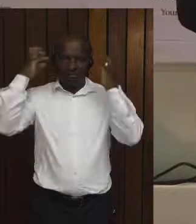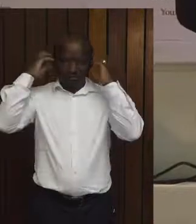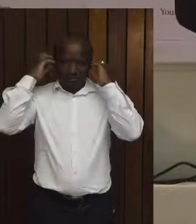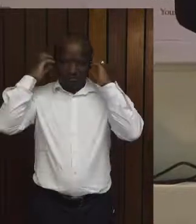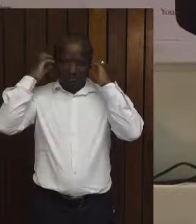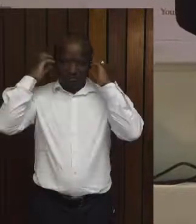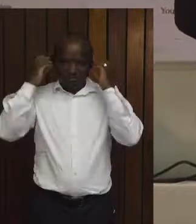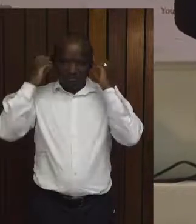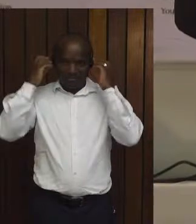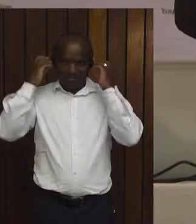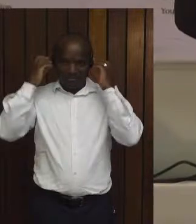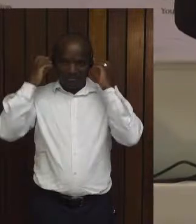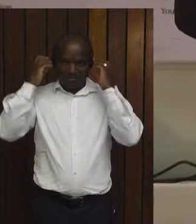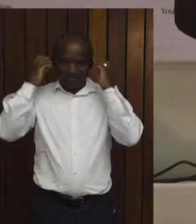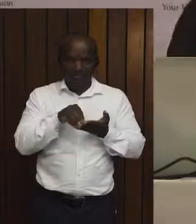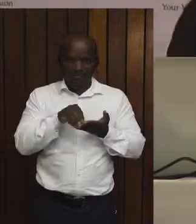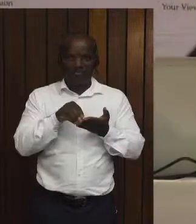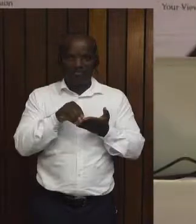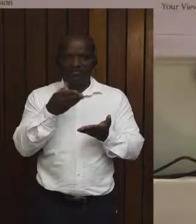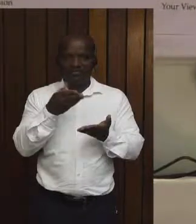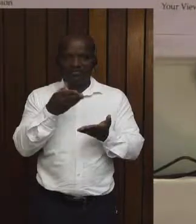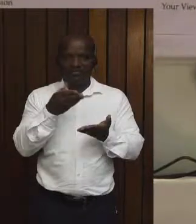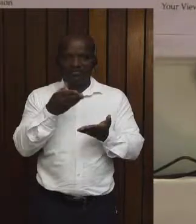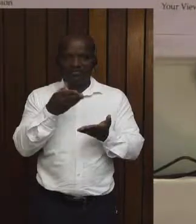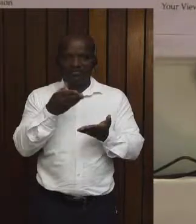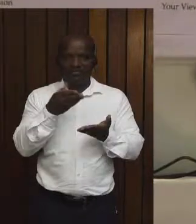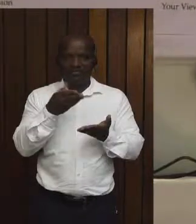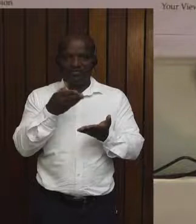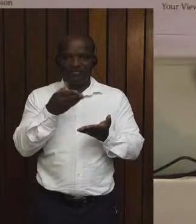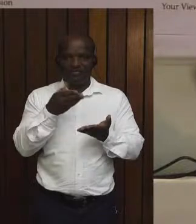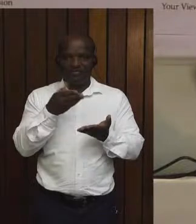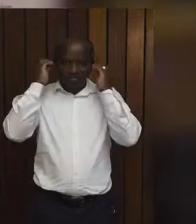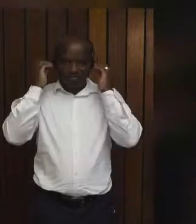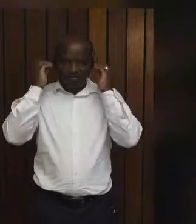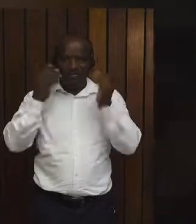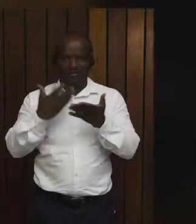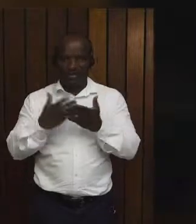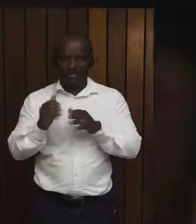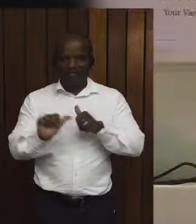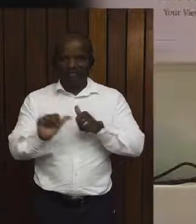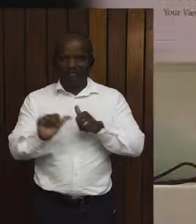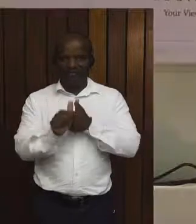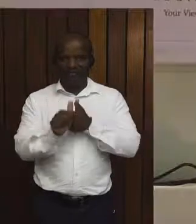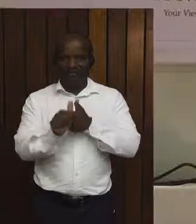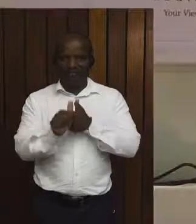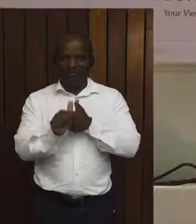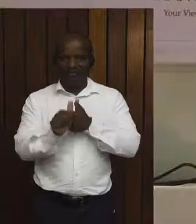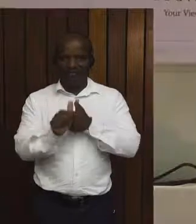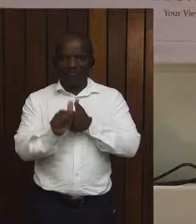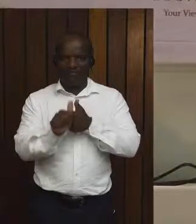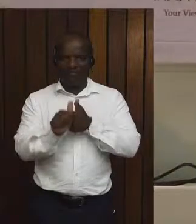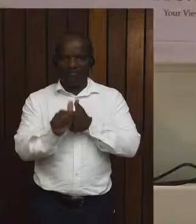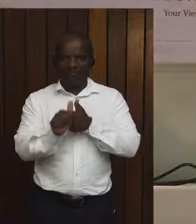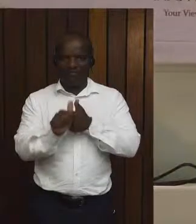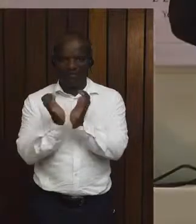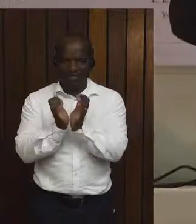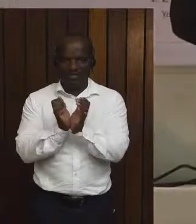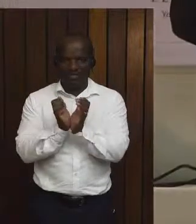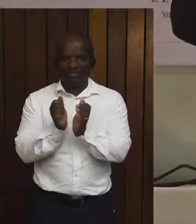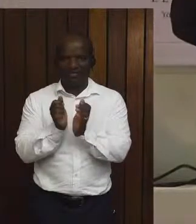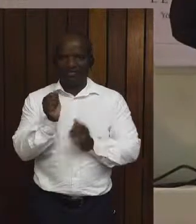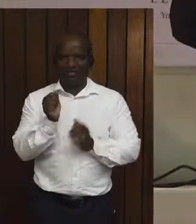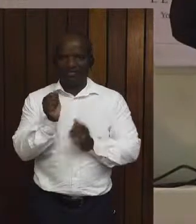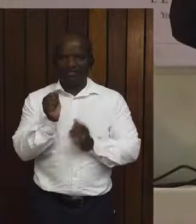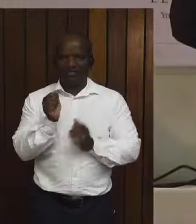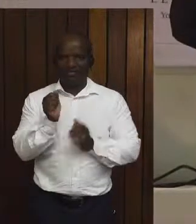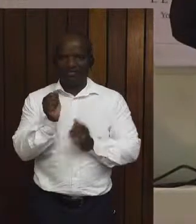headphones so that you're able to follow the proceedings of the meeting. So if there's anybody that would want to